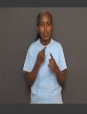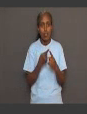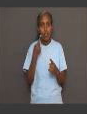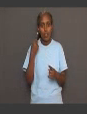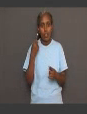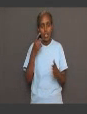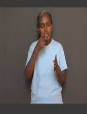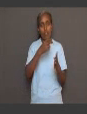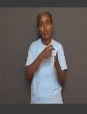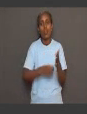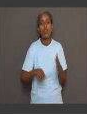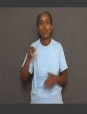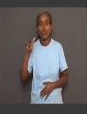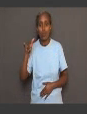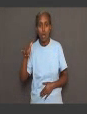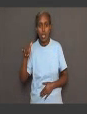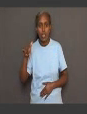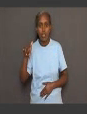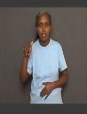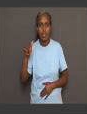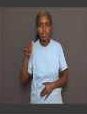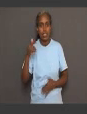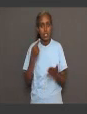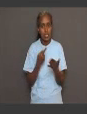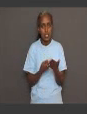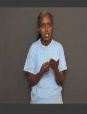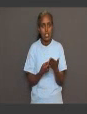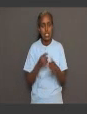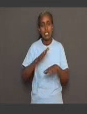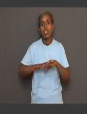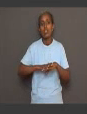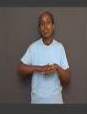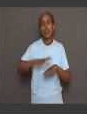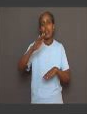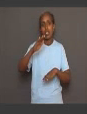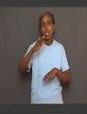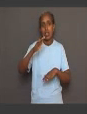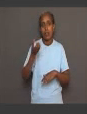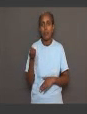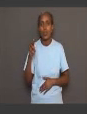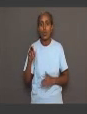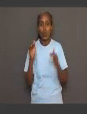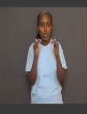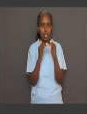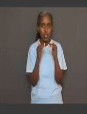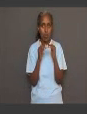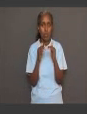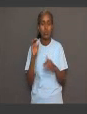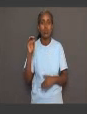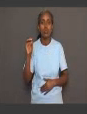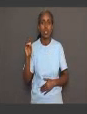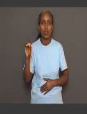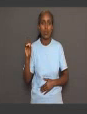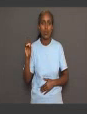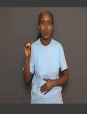a value of y that is greater than or equal to